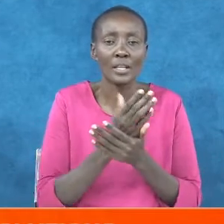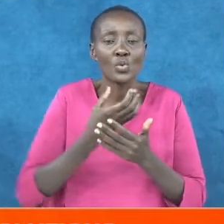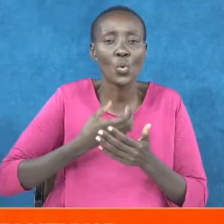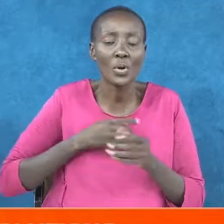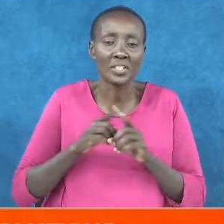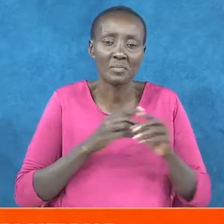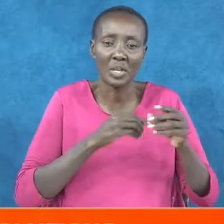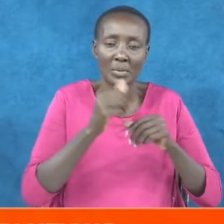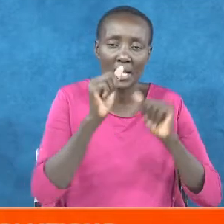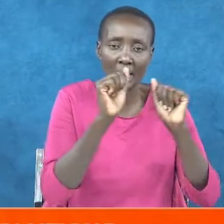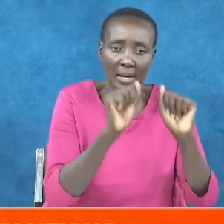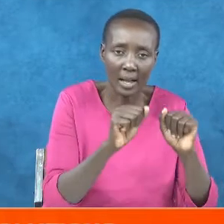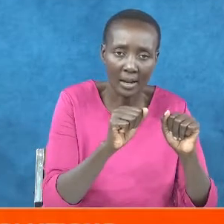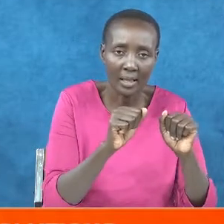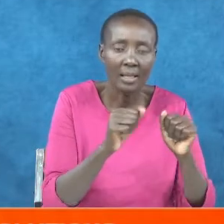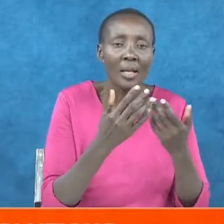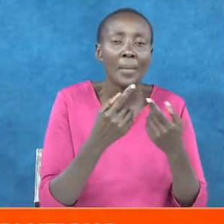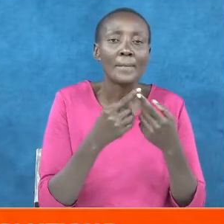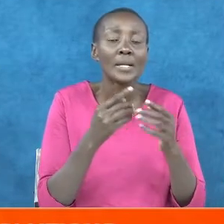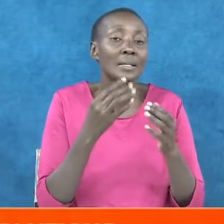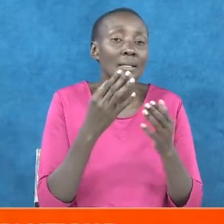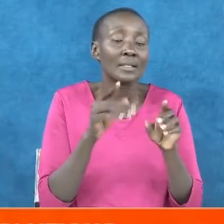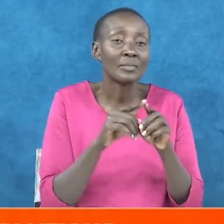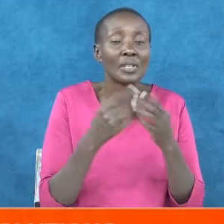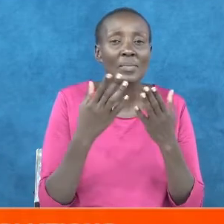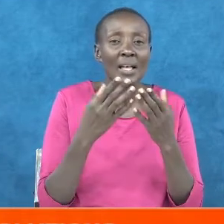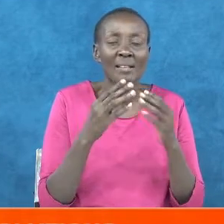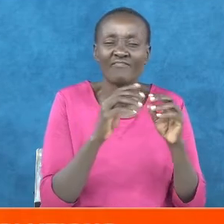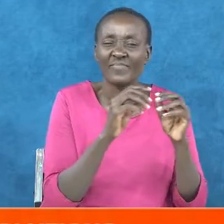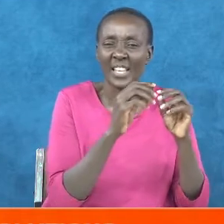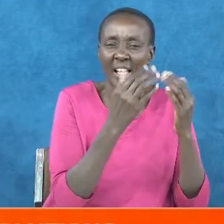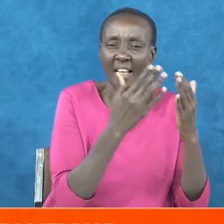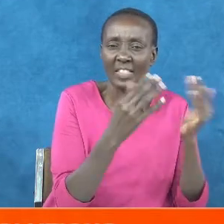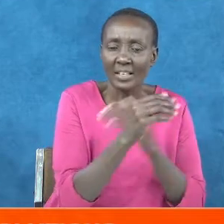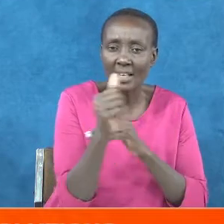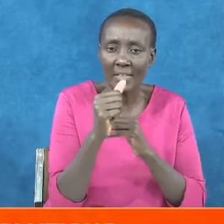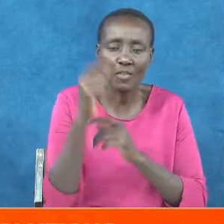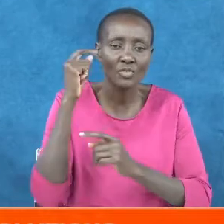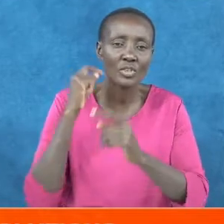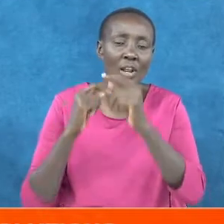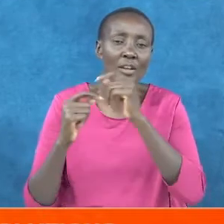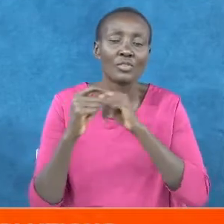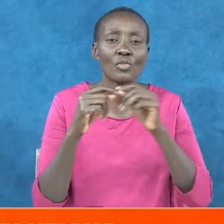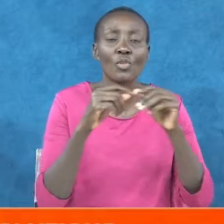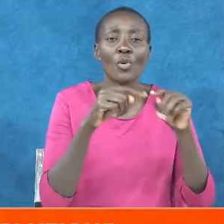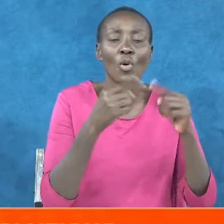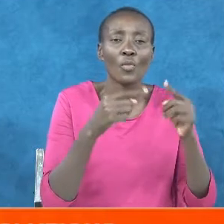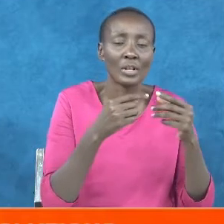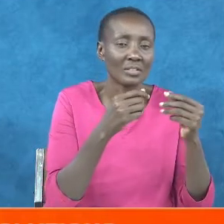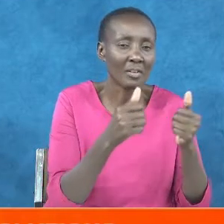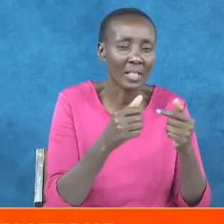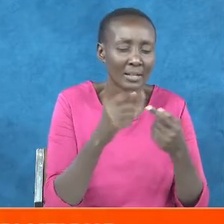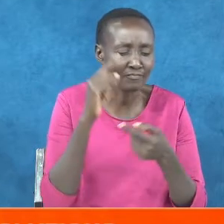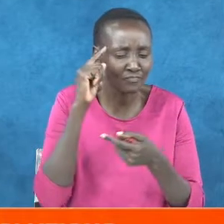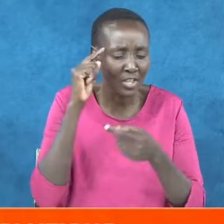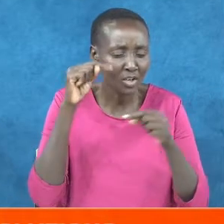any way that they wish. So you would find that there were certain aspects of traditional dispute resolution that would be considered in